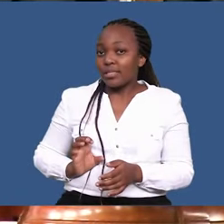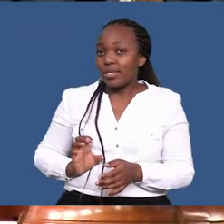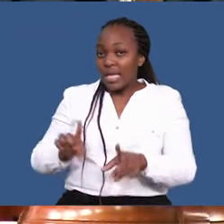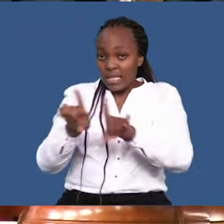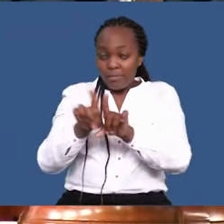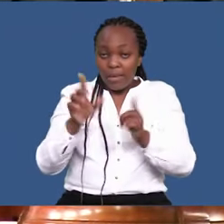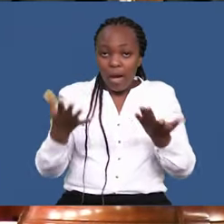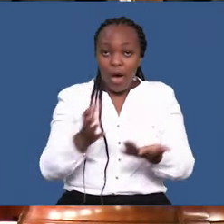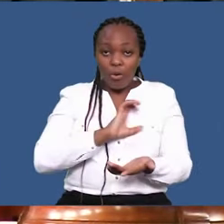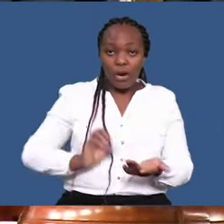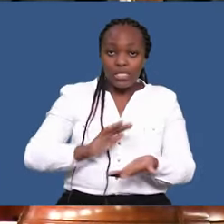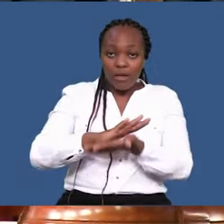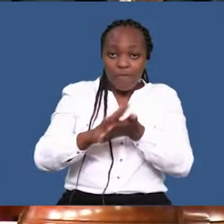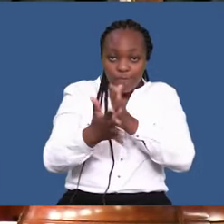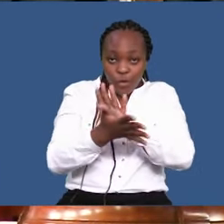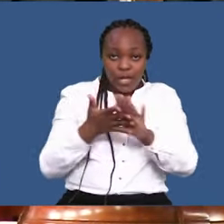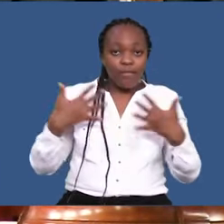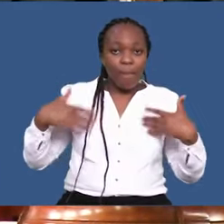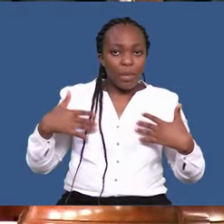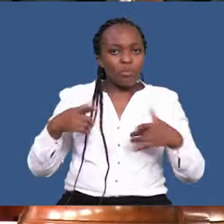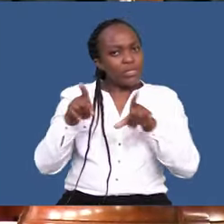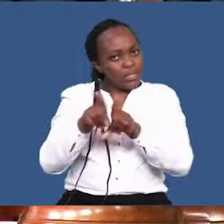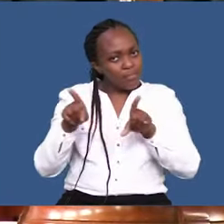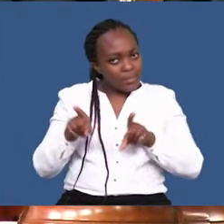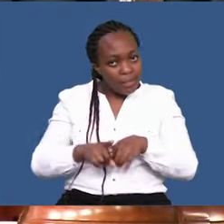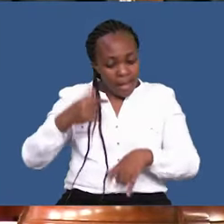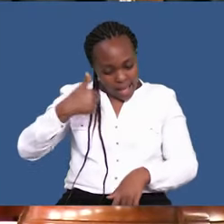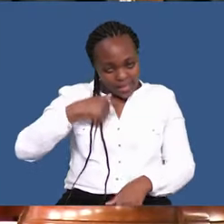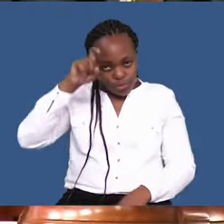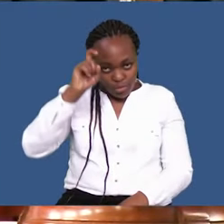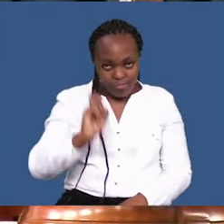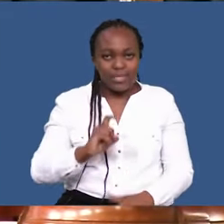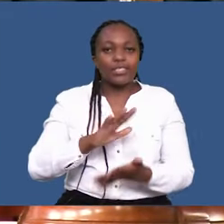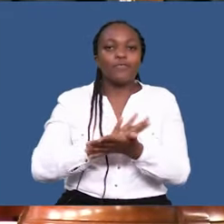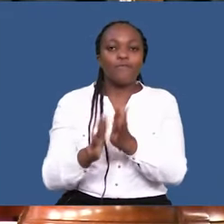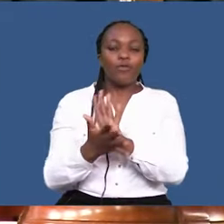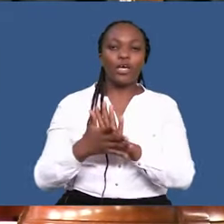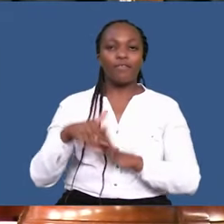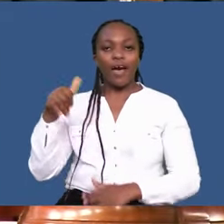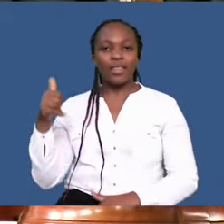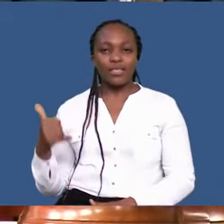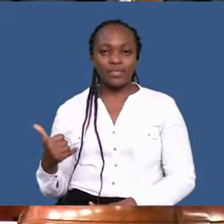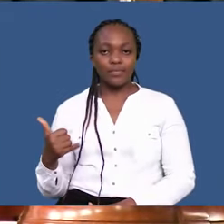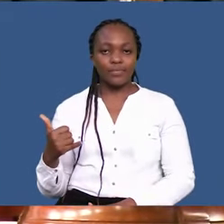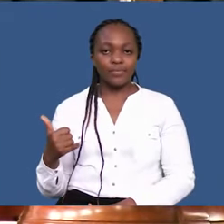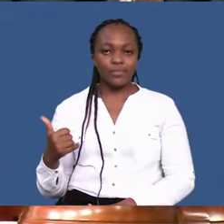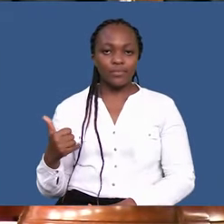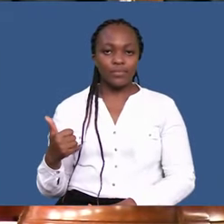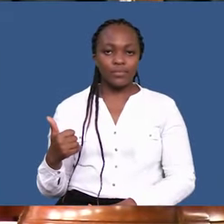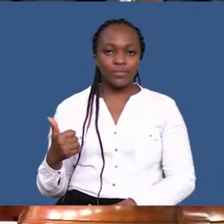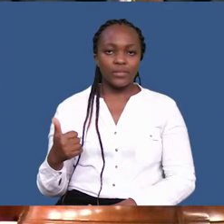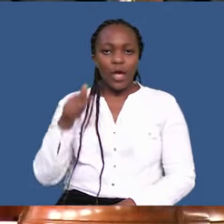forgiving. And above all these virtues, he says we need to have love, put on